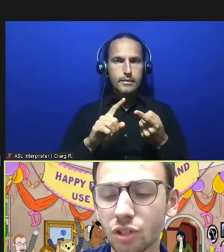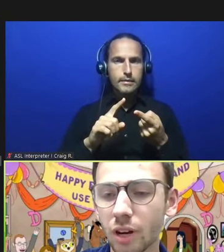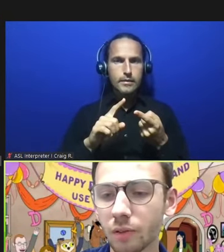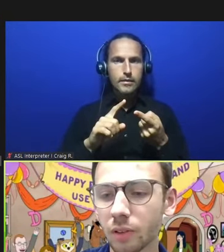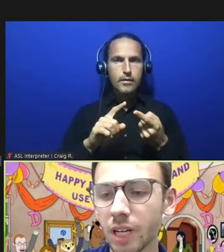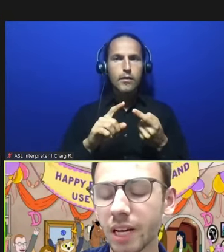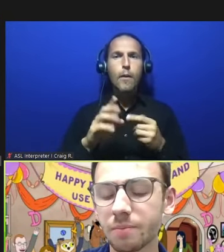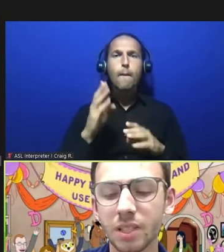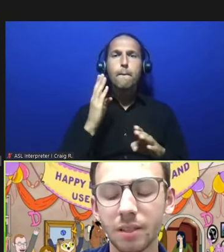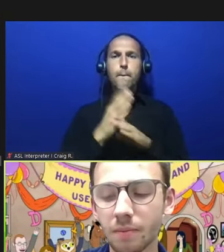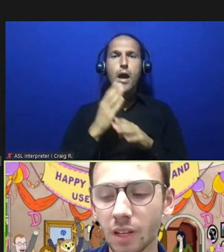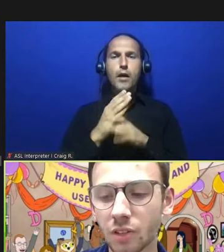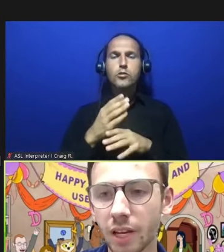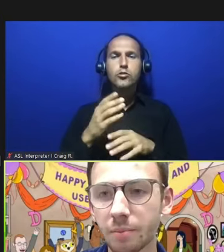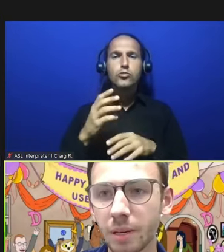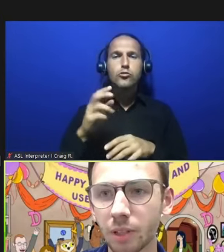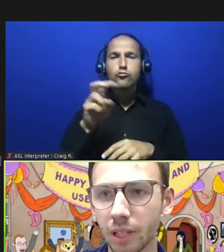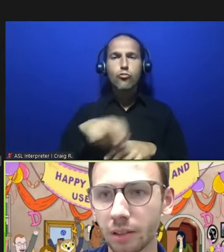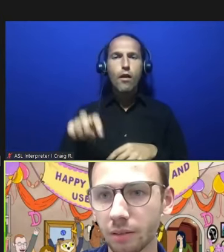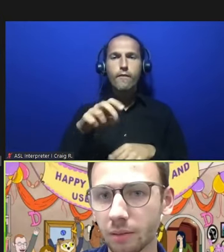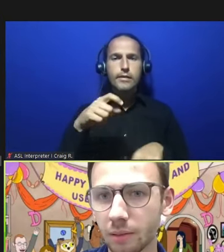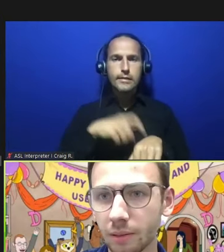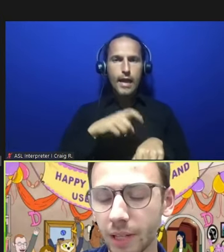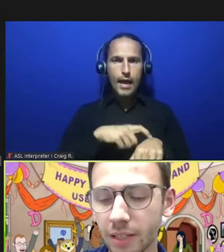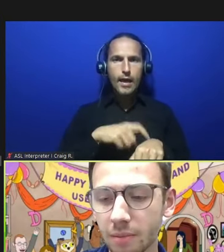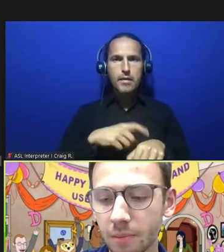reduce bus travel times so that people